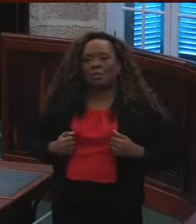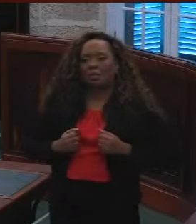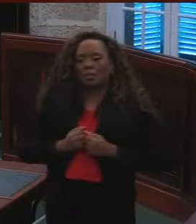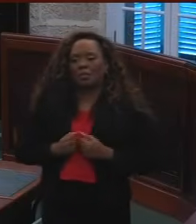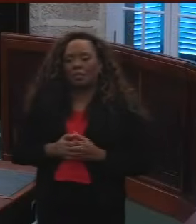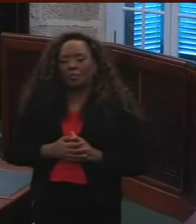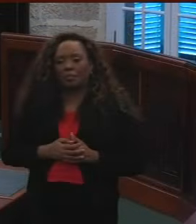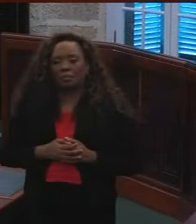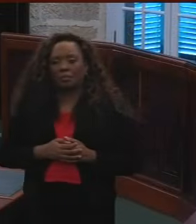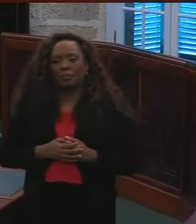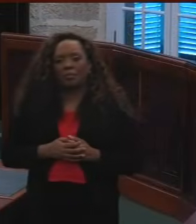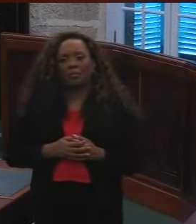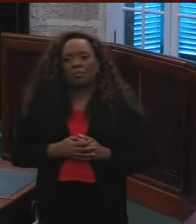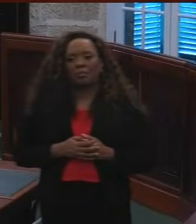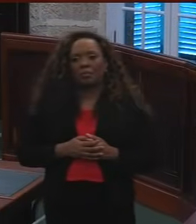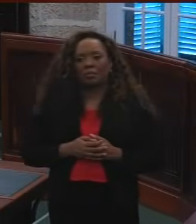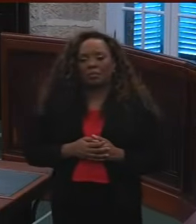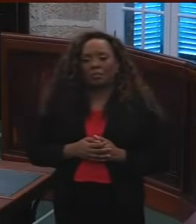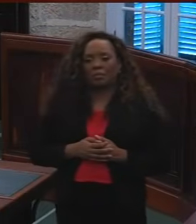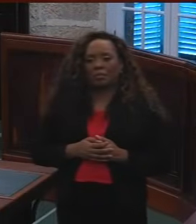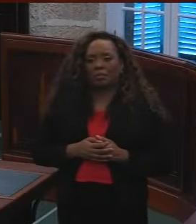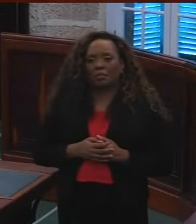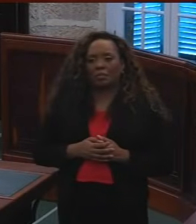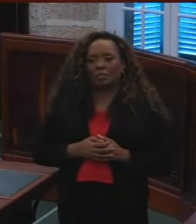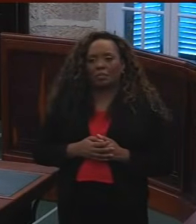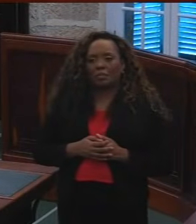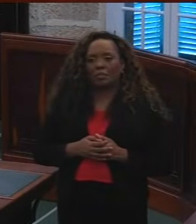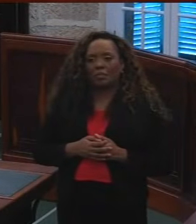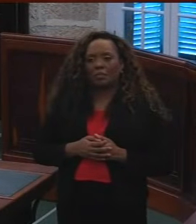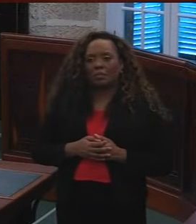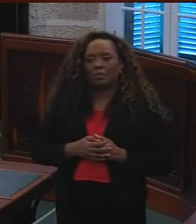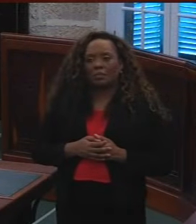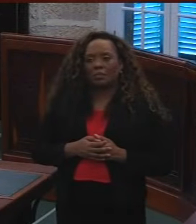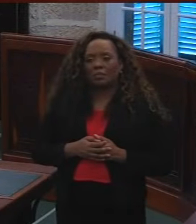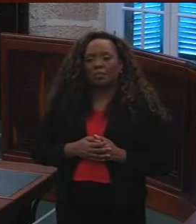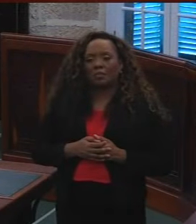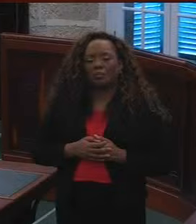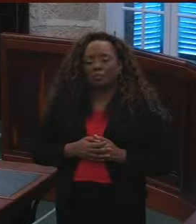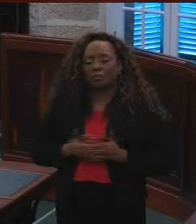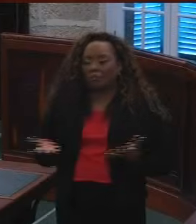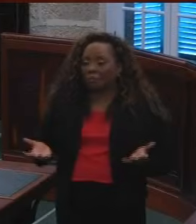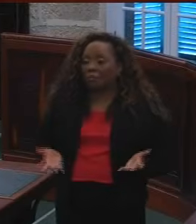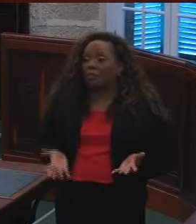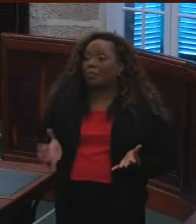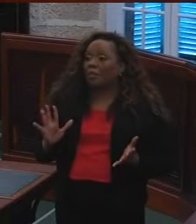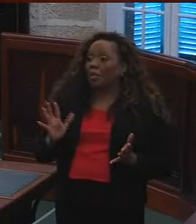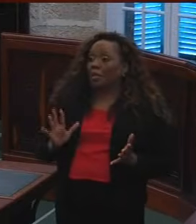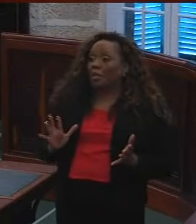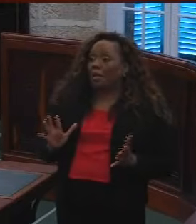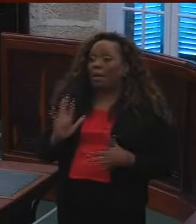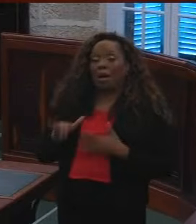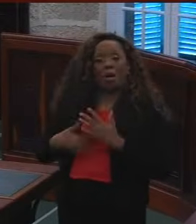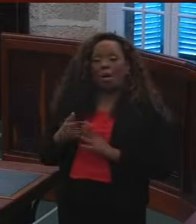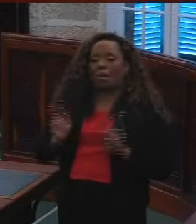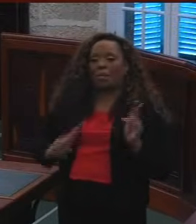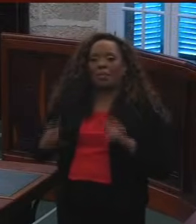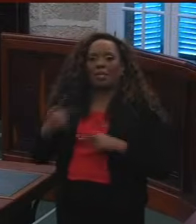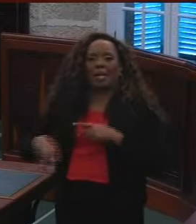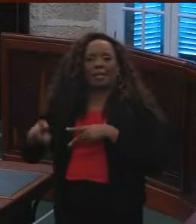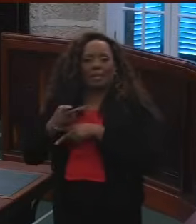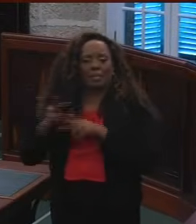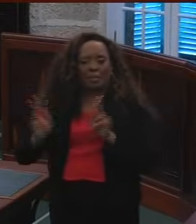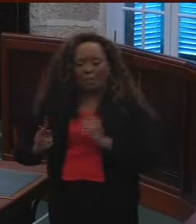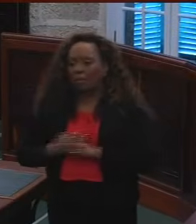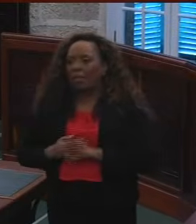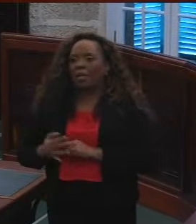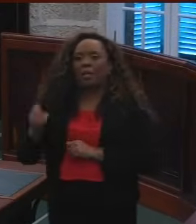think that they can care for all the people. Look, there is, in law, if you're a lawyer, Mr. Speaker, sir, and you have to go to